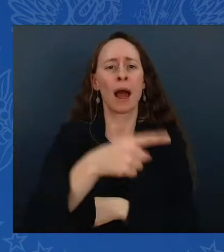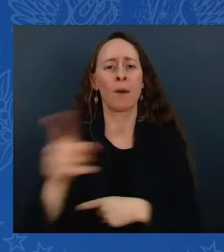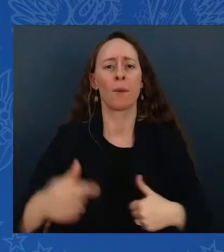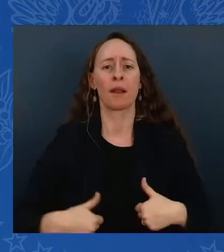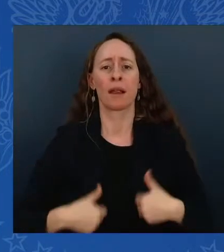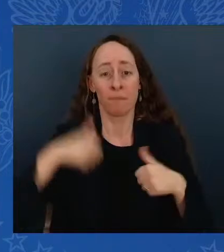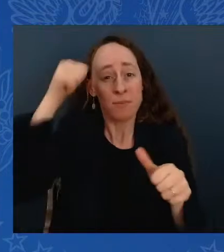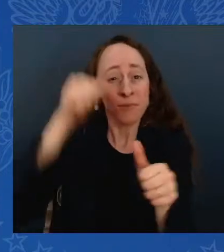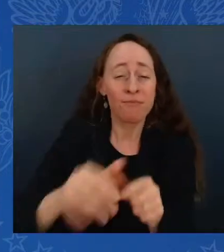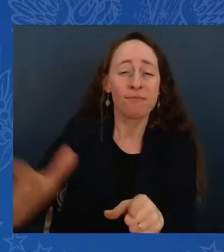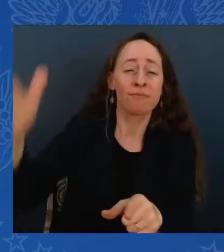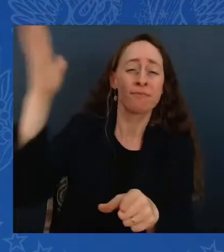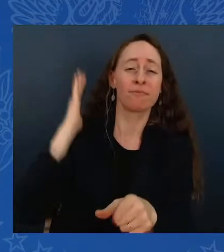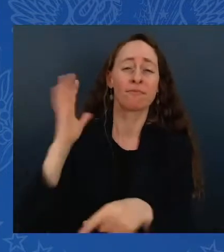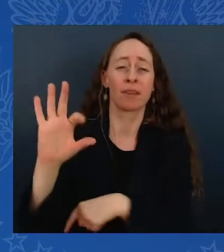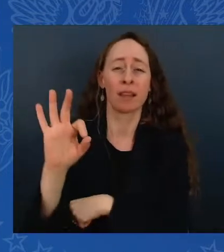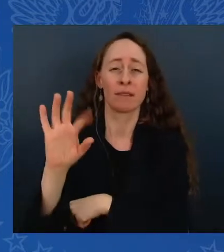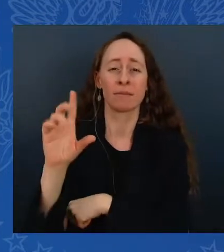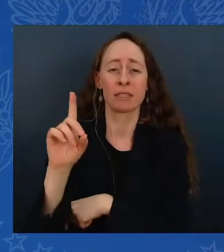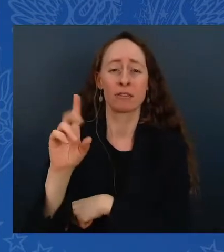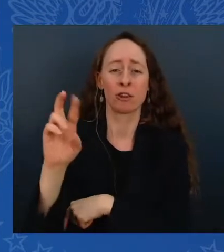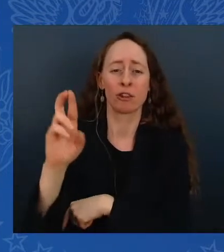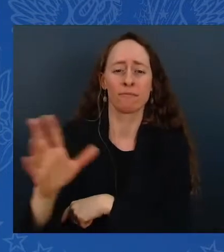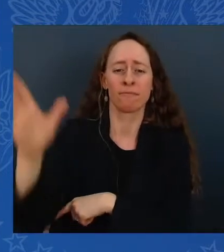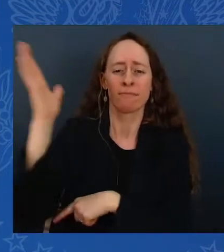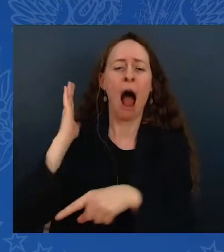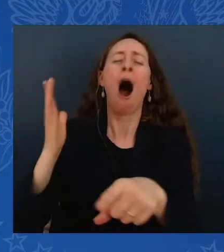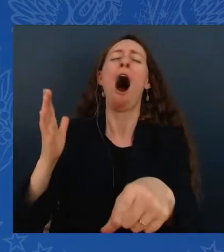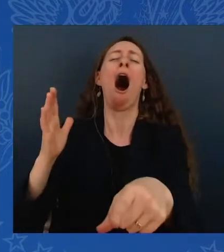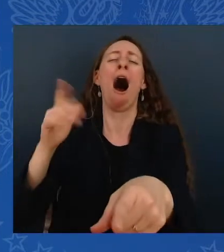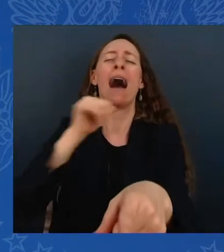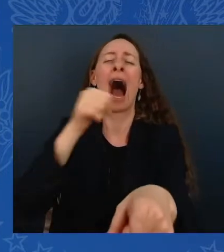wouldn't. I'm old, but I wasn't there either.